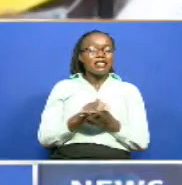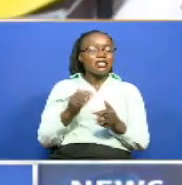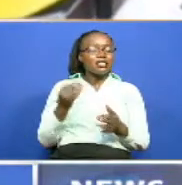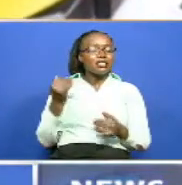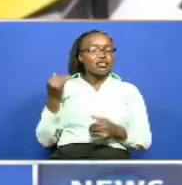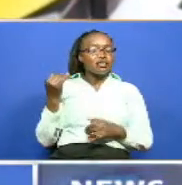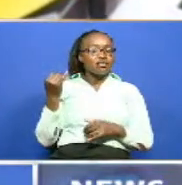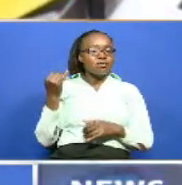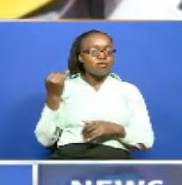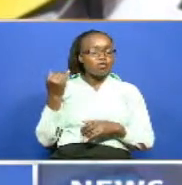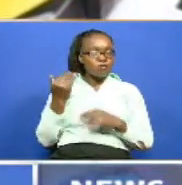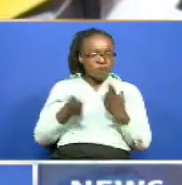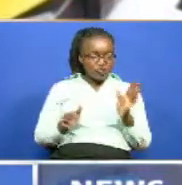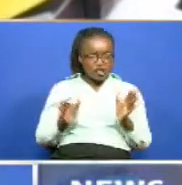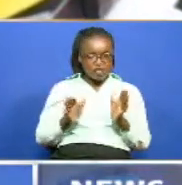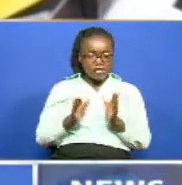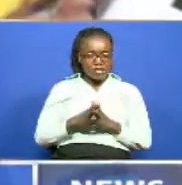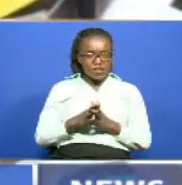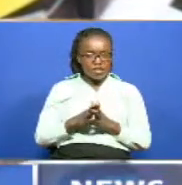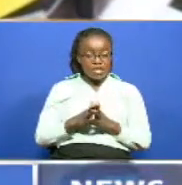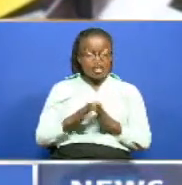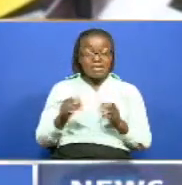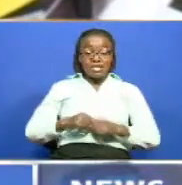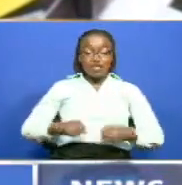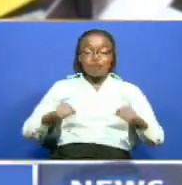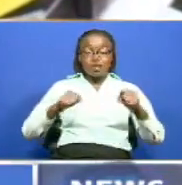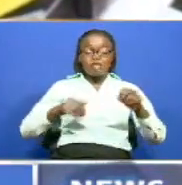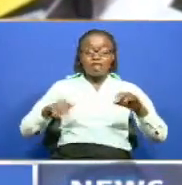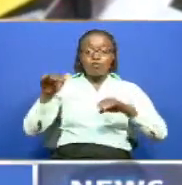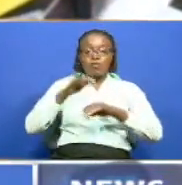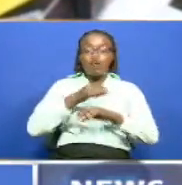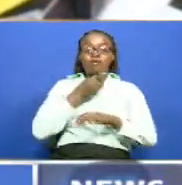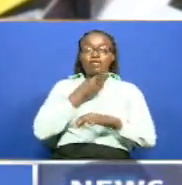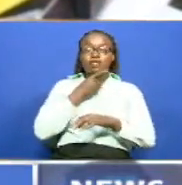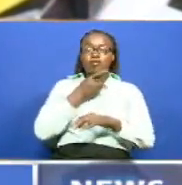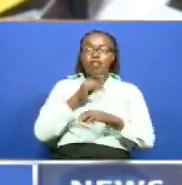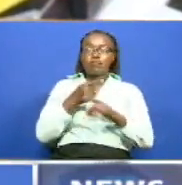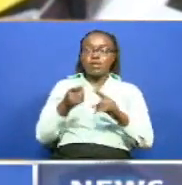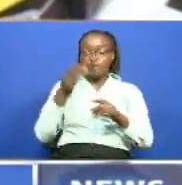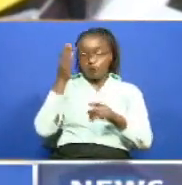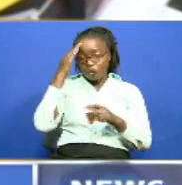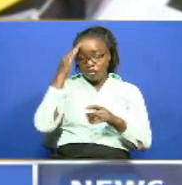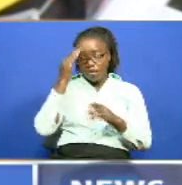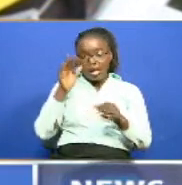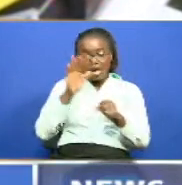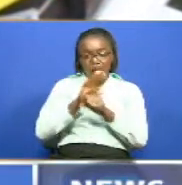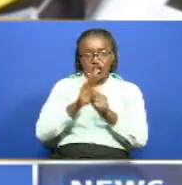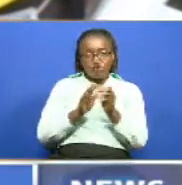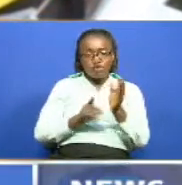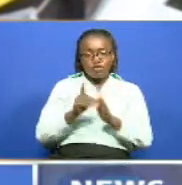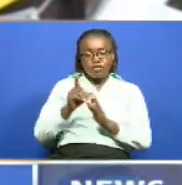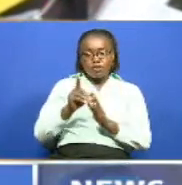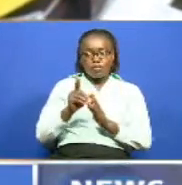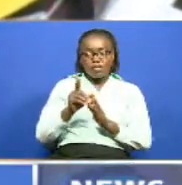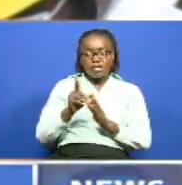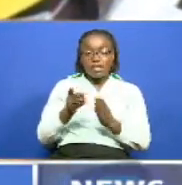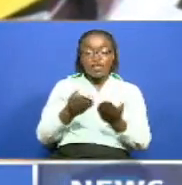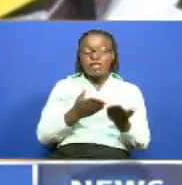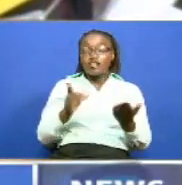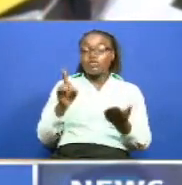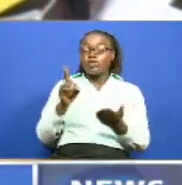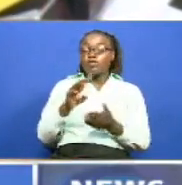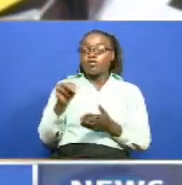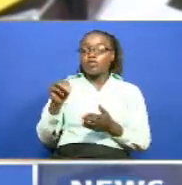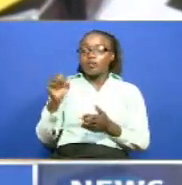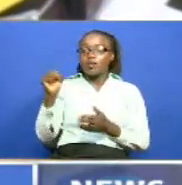that we're a little bit above the demand. But we do know we're making a lot of developments. This is one of them.